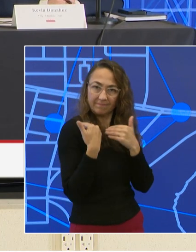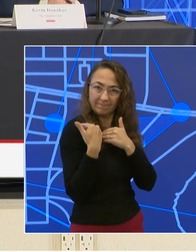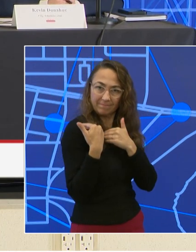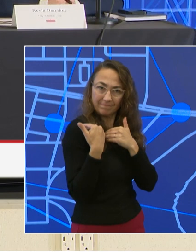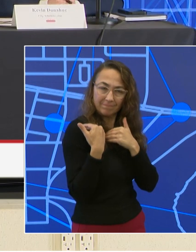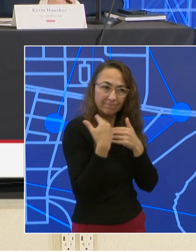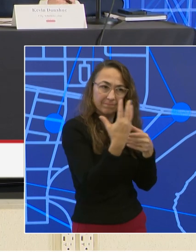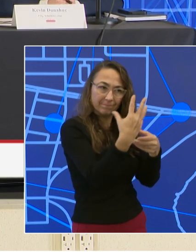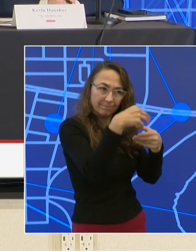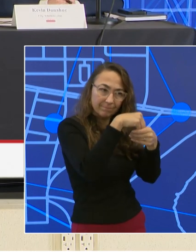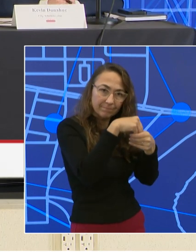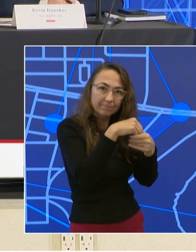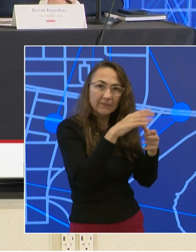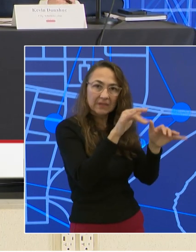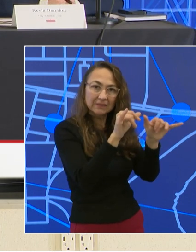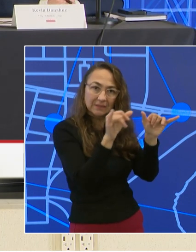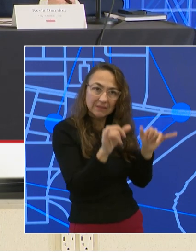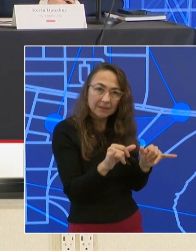system of